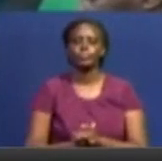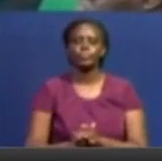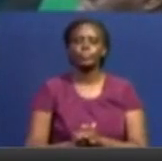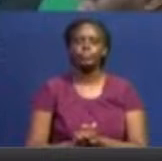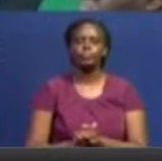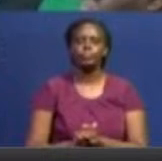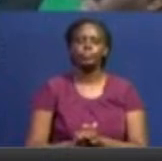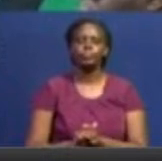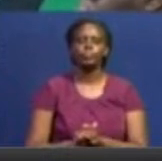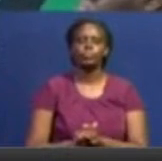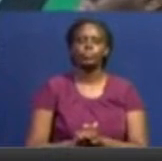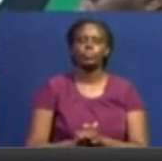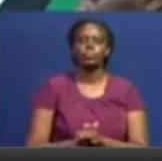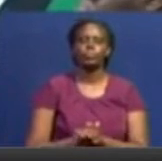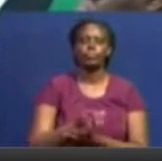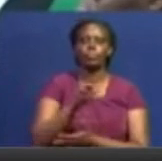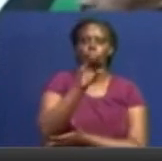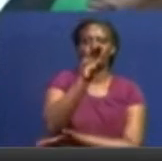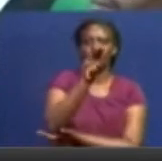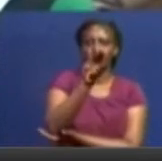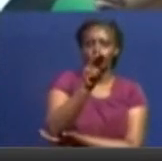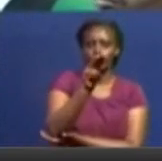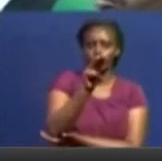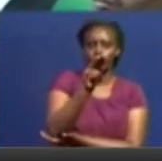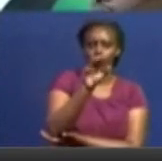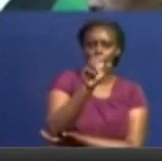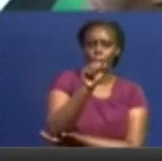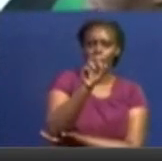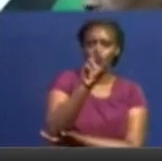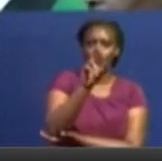Webuye East Martin Pepela Wanyonyi.